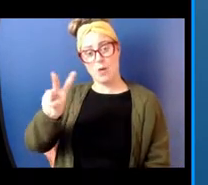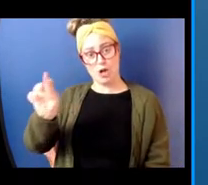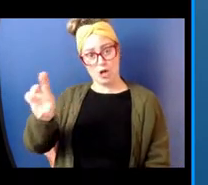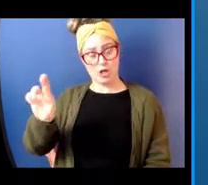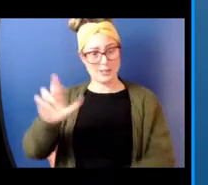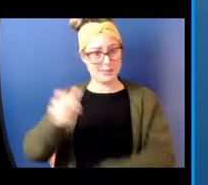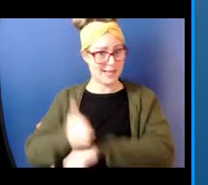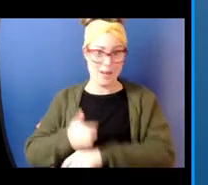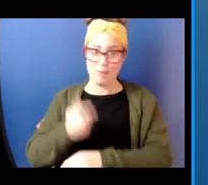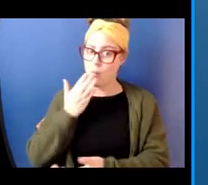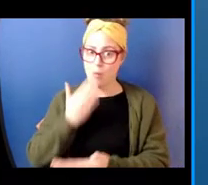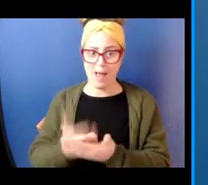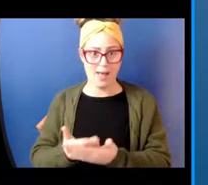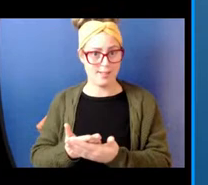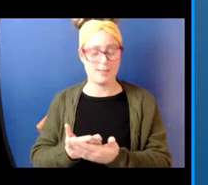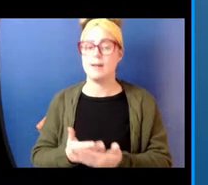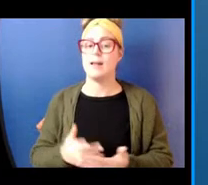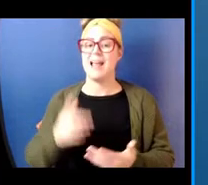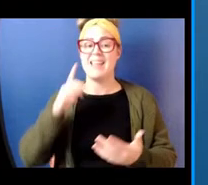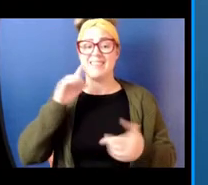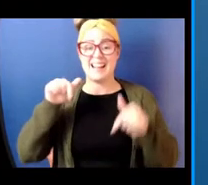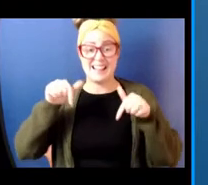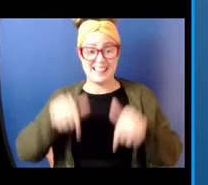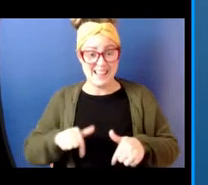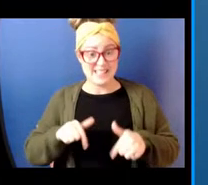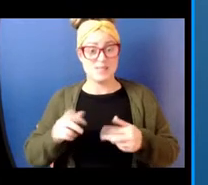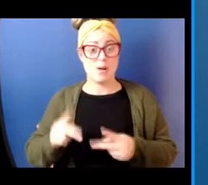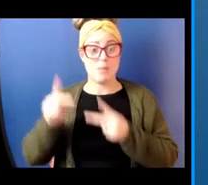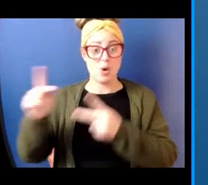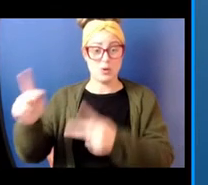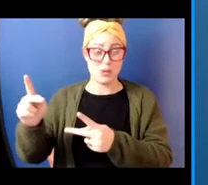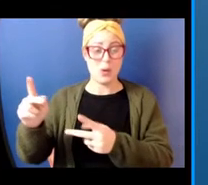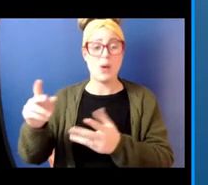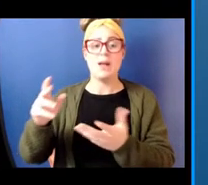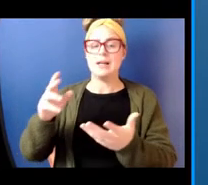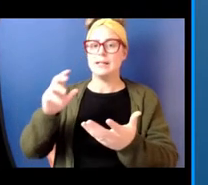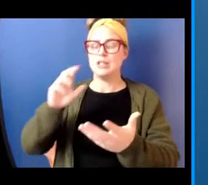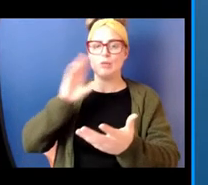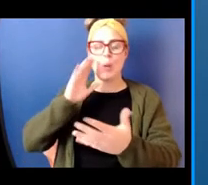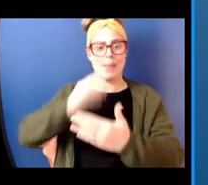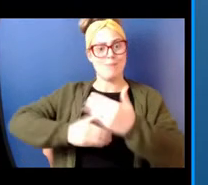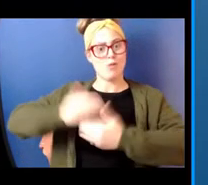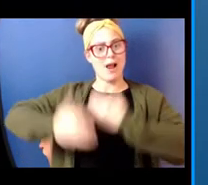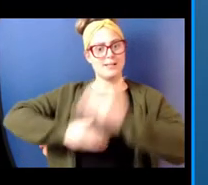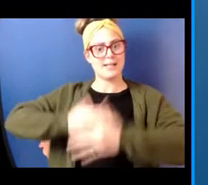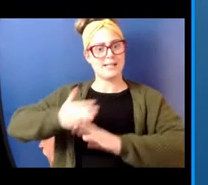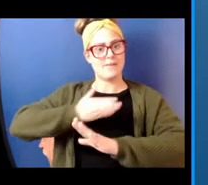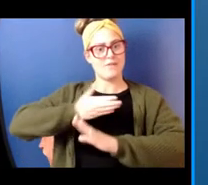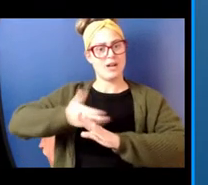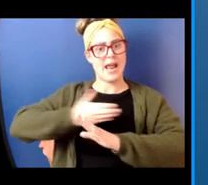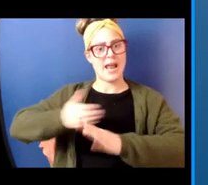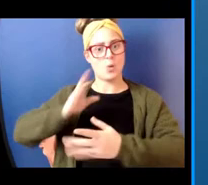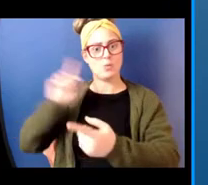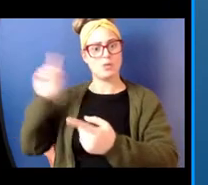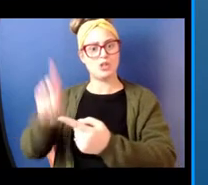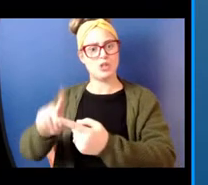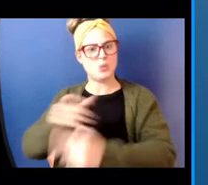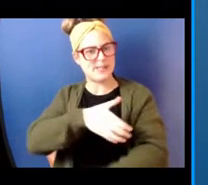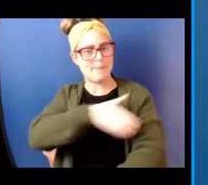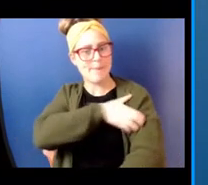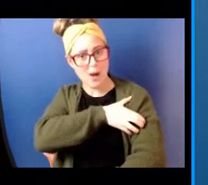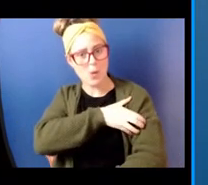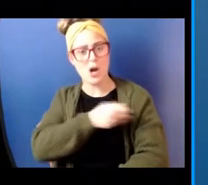impot I think that this proposal impossibly truncates the process on the front end and really reduces the power of